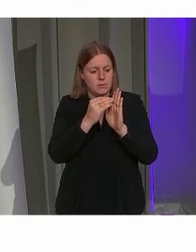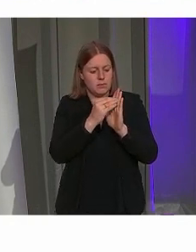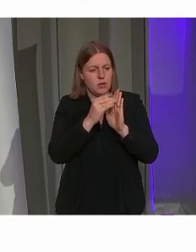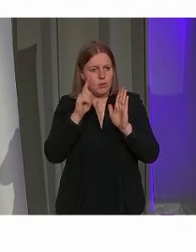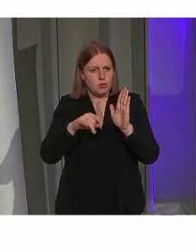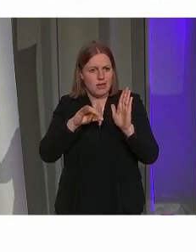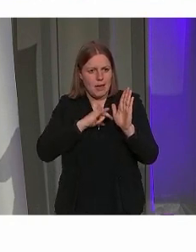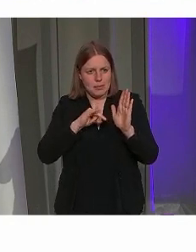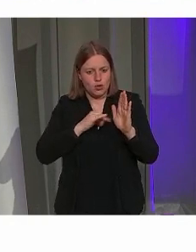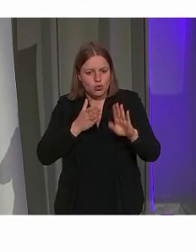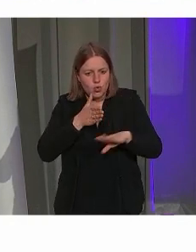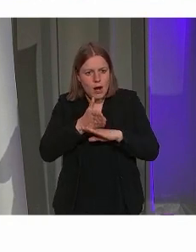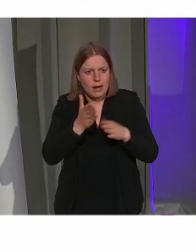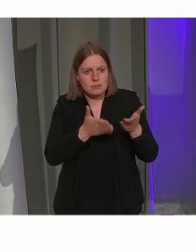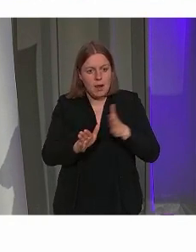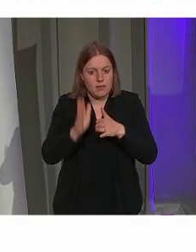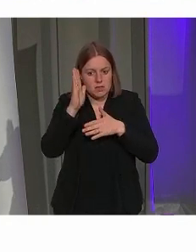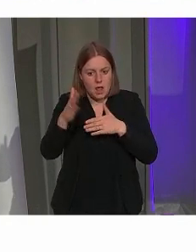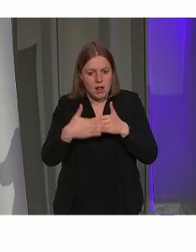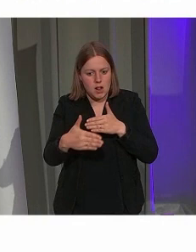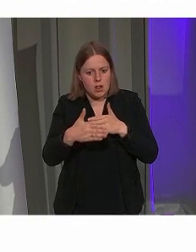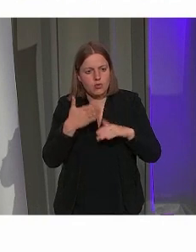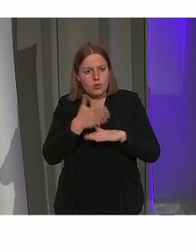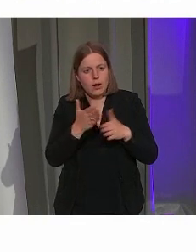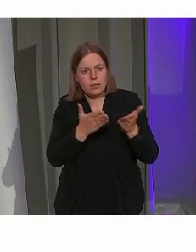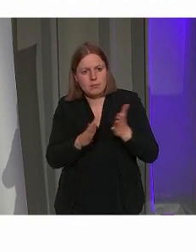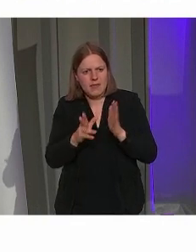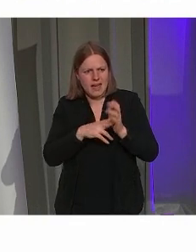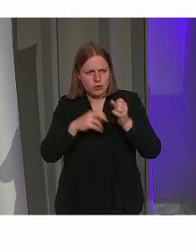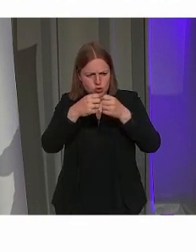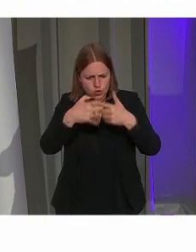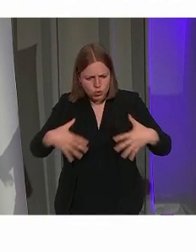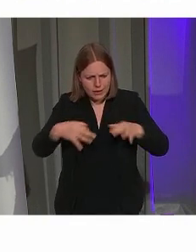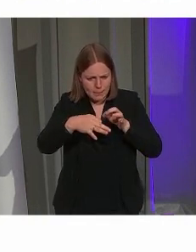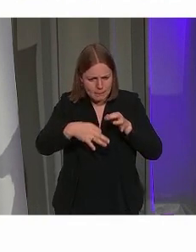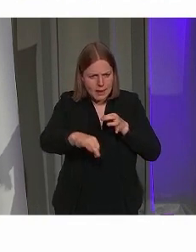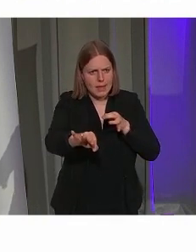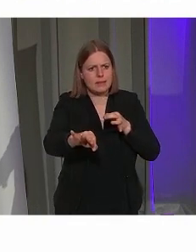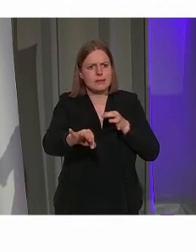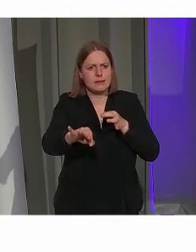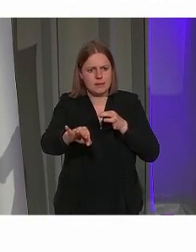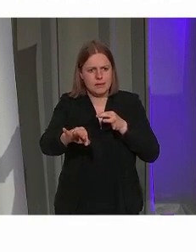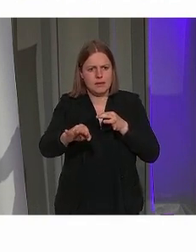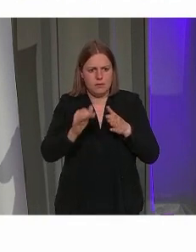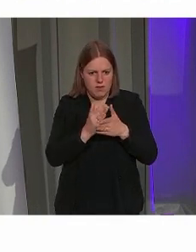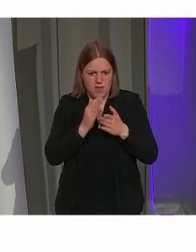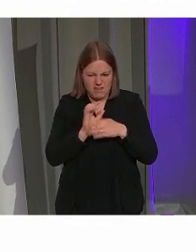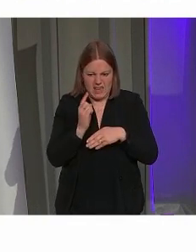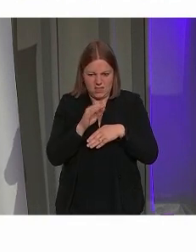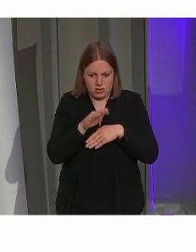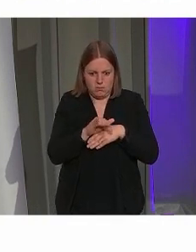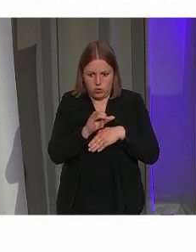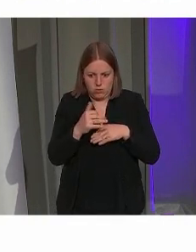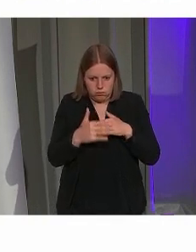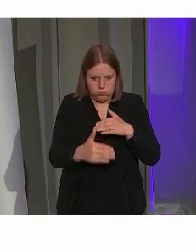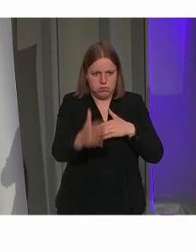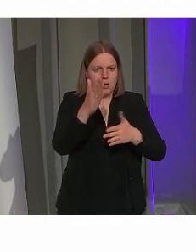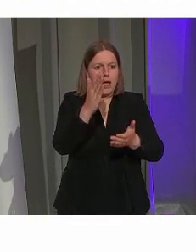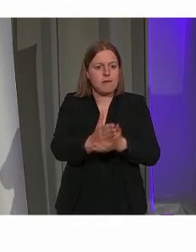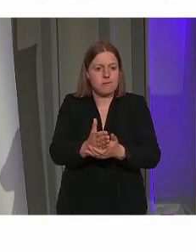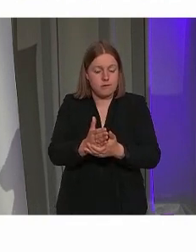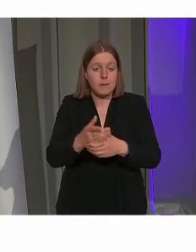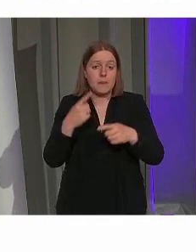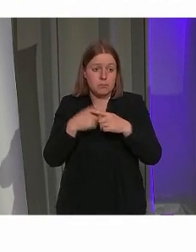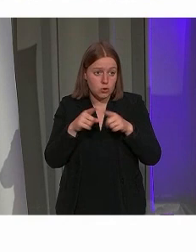most important one was that there would be an accessibility plan, that we would have a structural policy as of